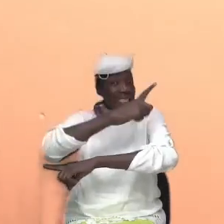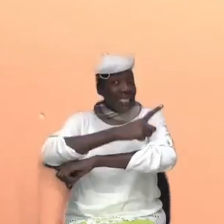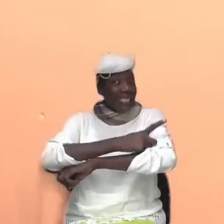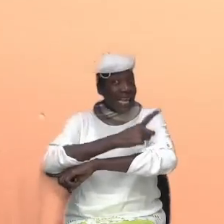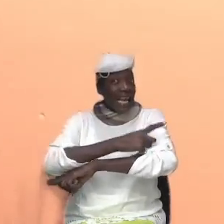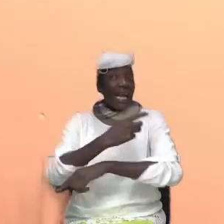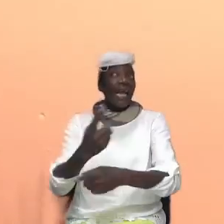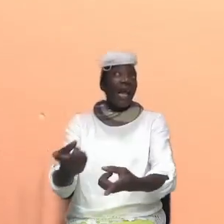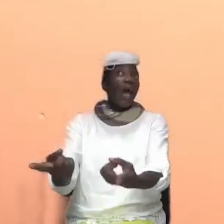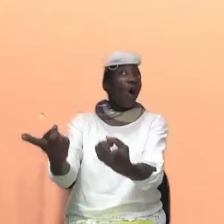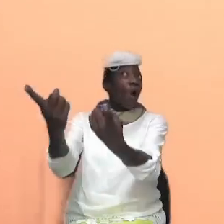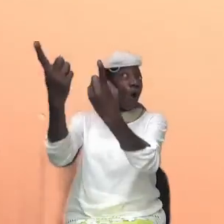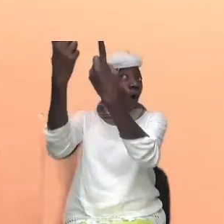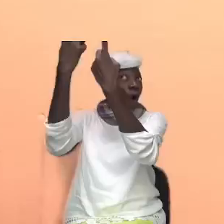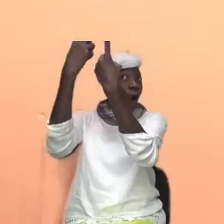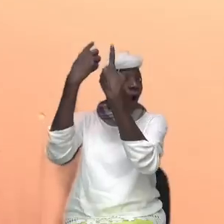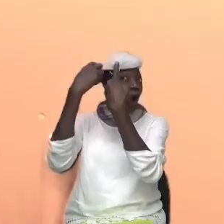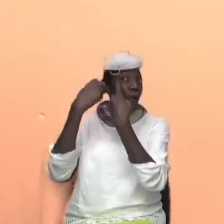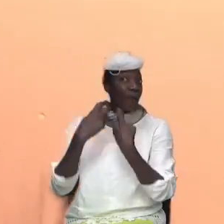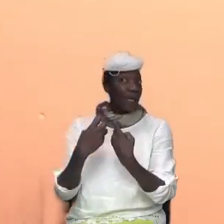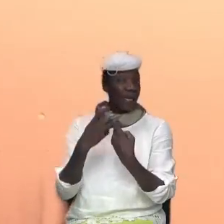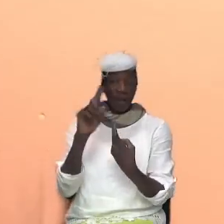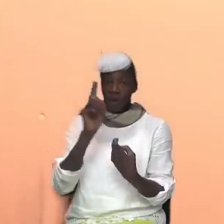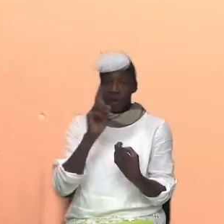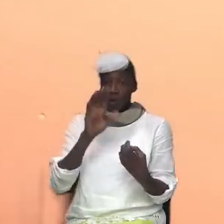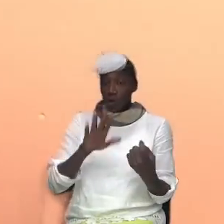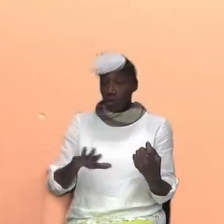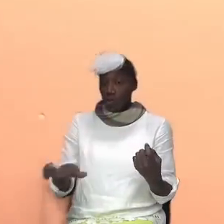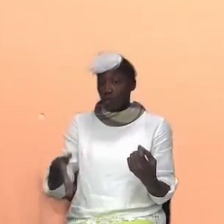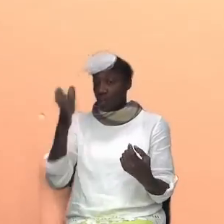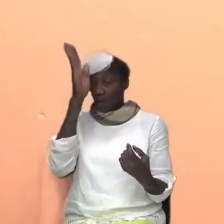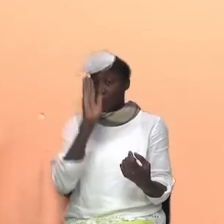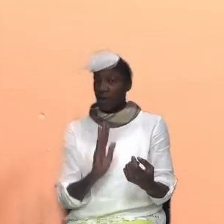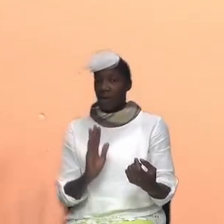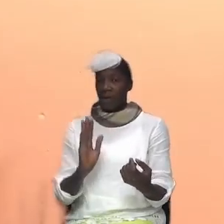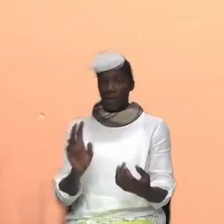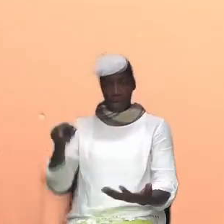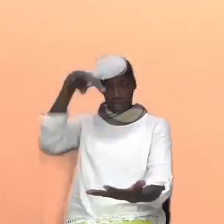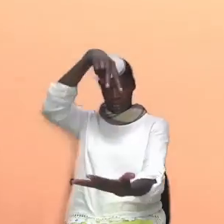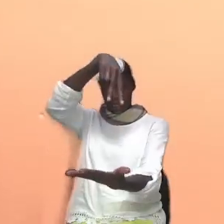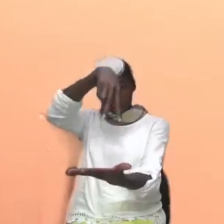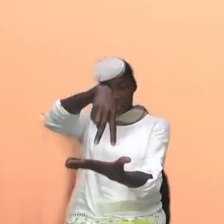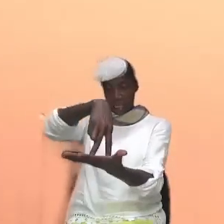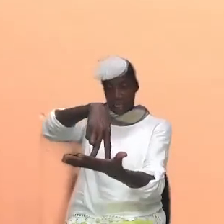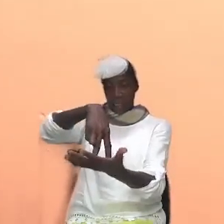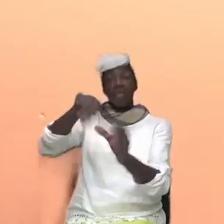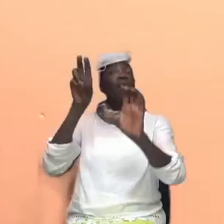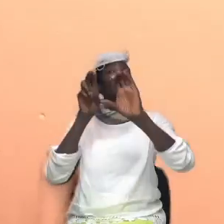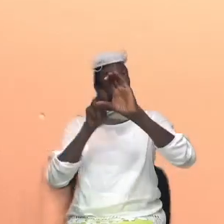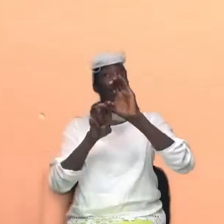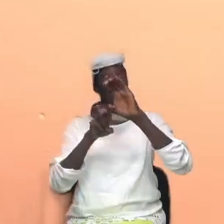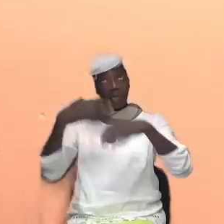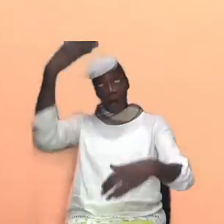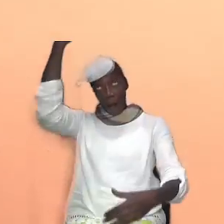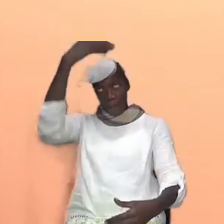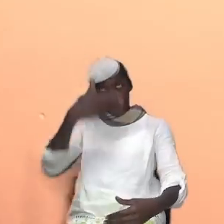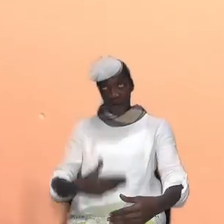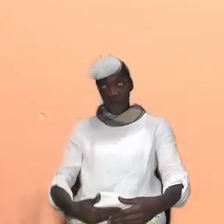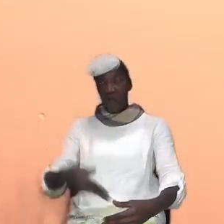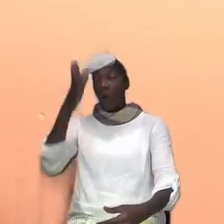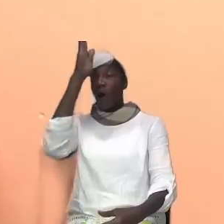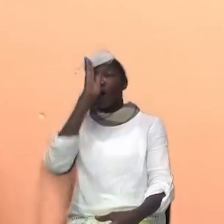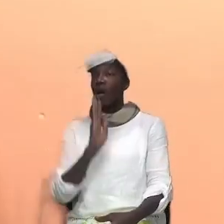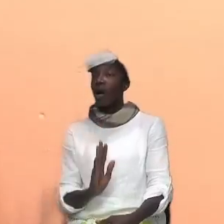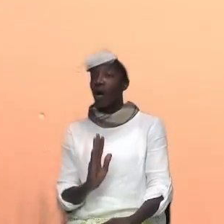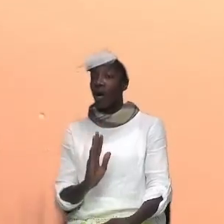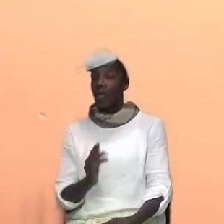the children of Almighty God will stand and sit before him and will too